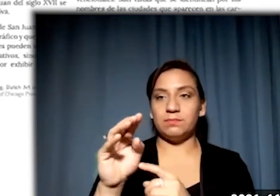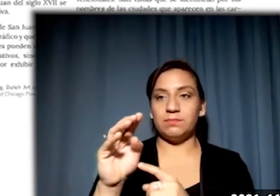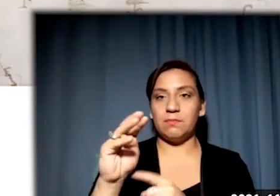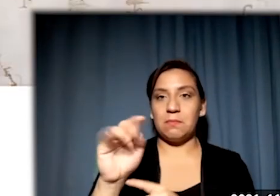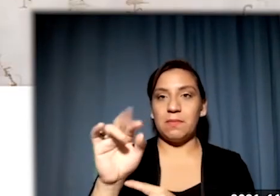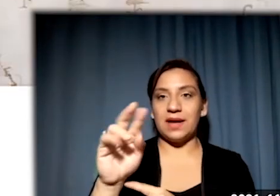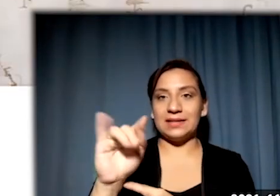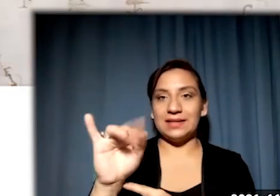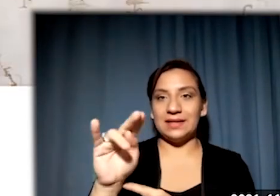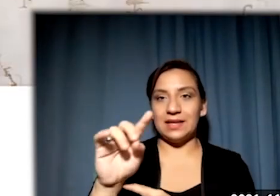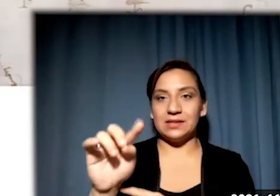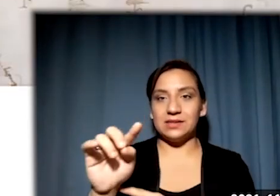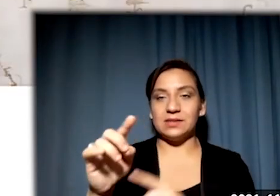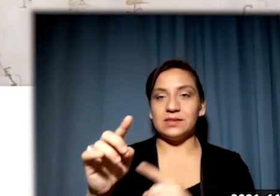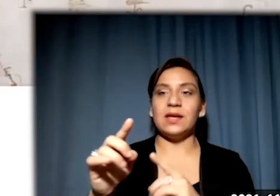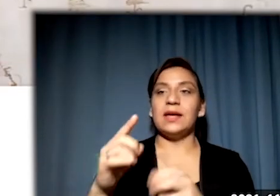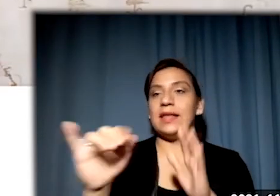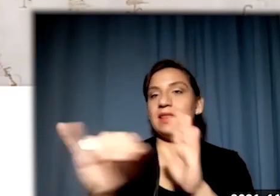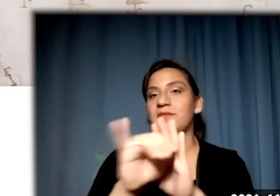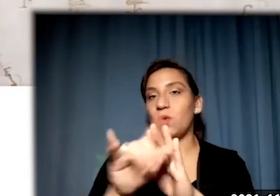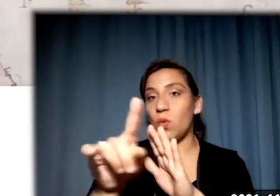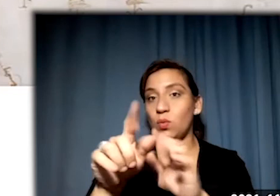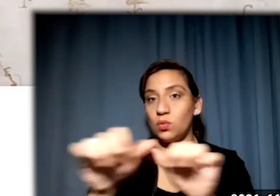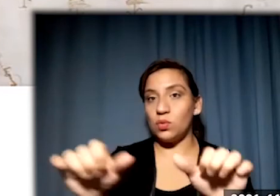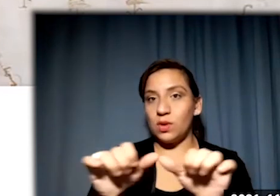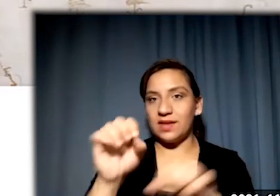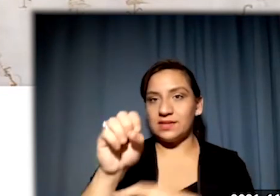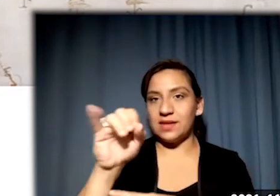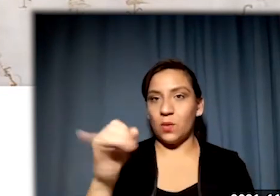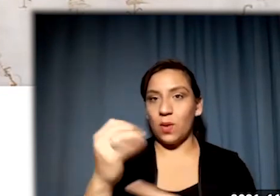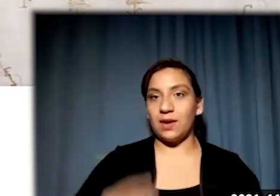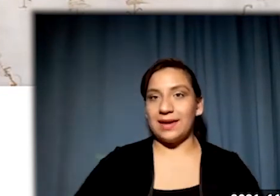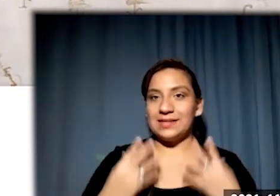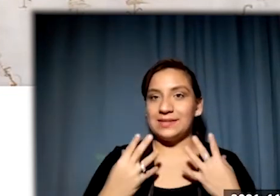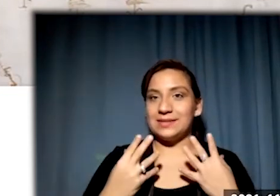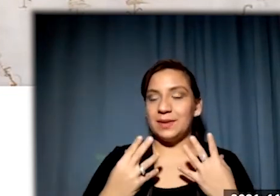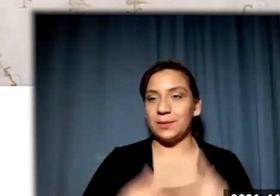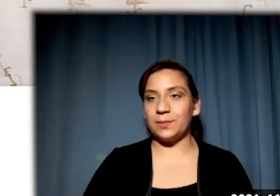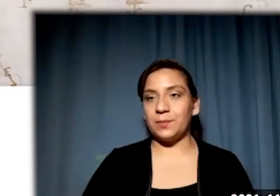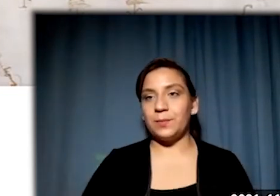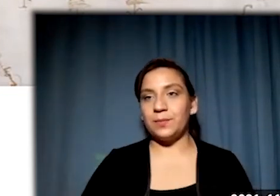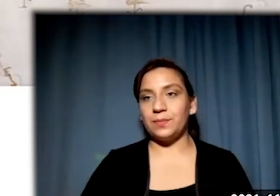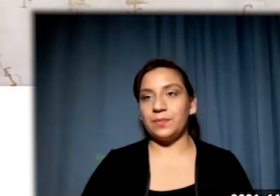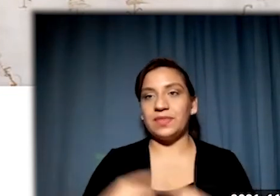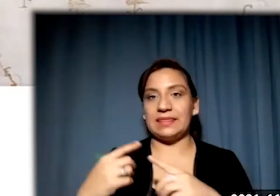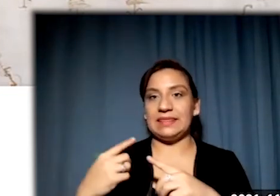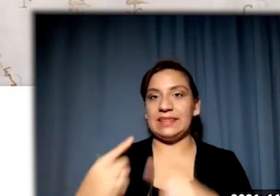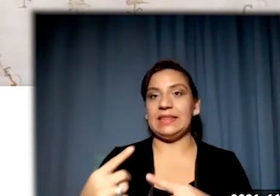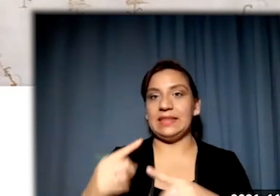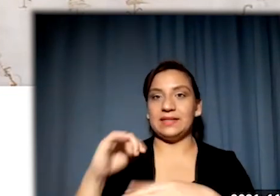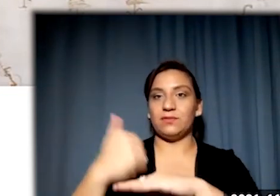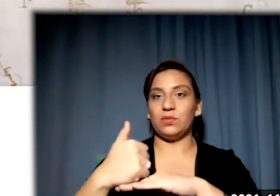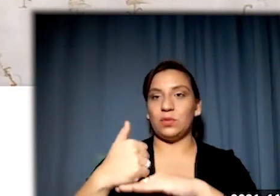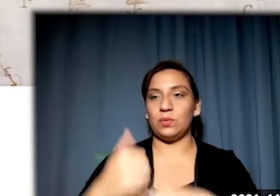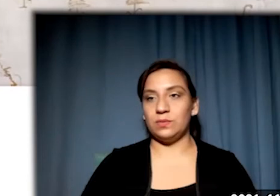representations since its foundation. In Martinez's words, the military, religious, and civil architecture, as